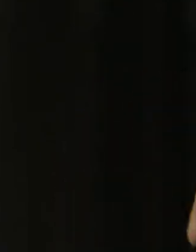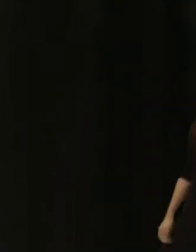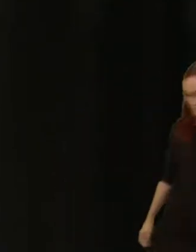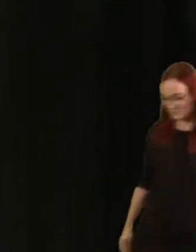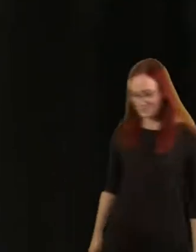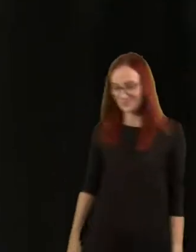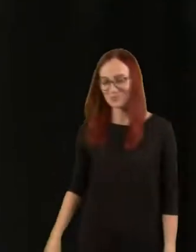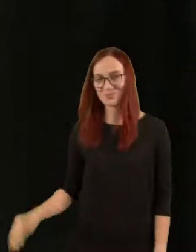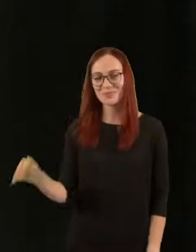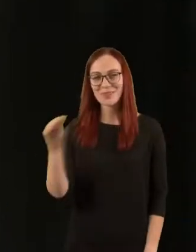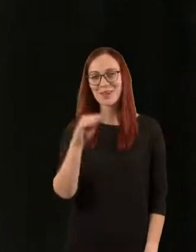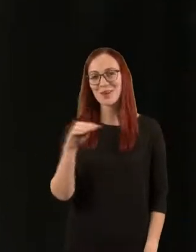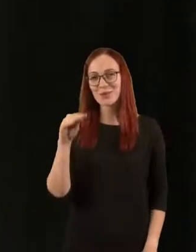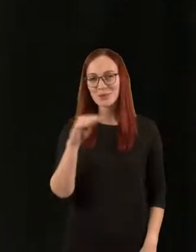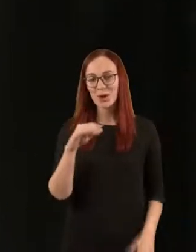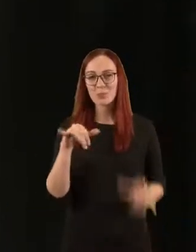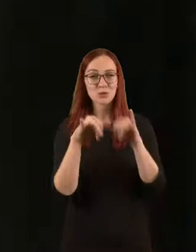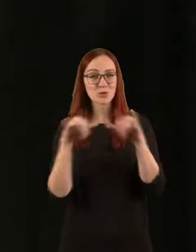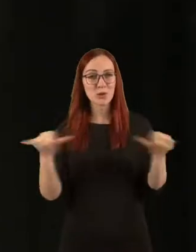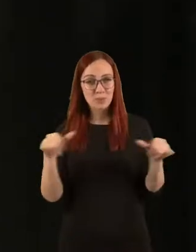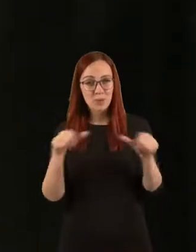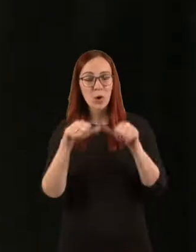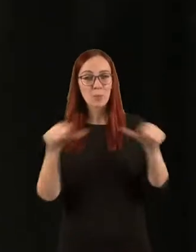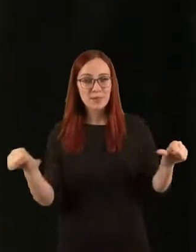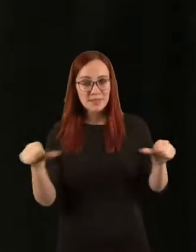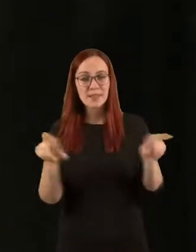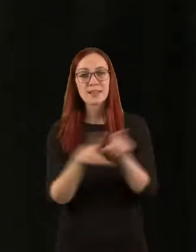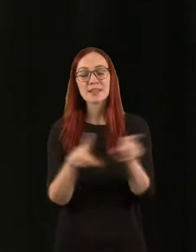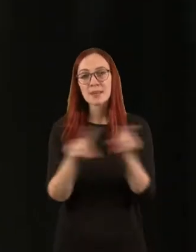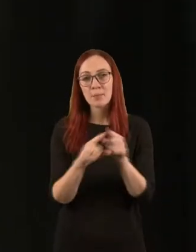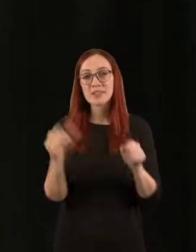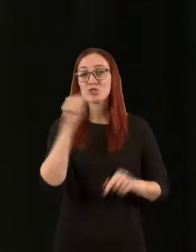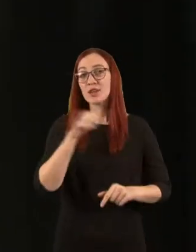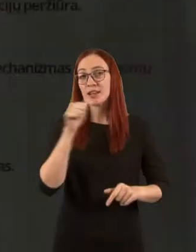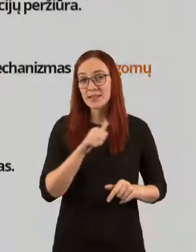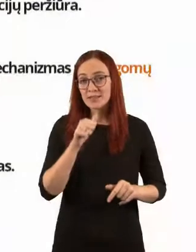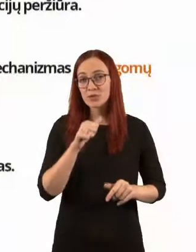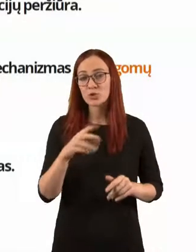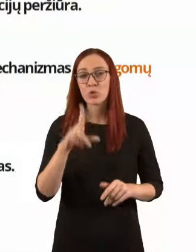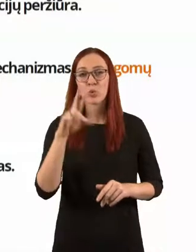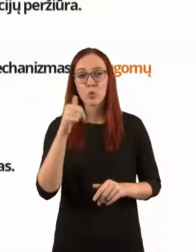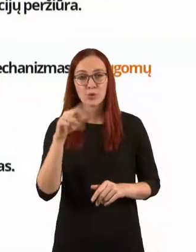sector. The EU Commission and the Green Deal,